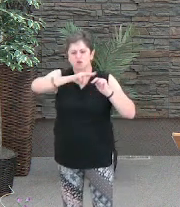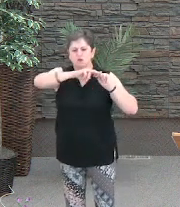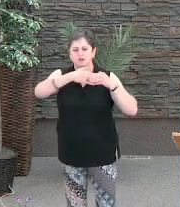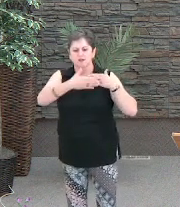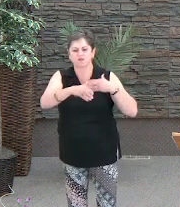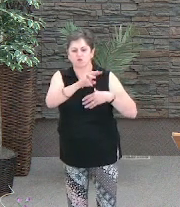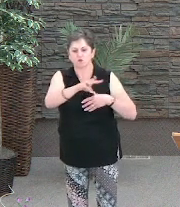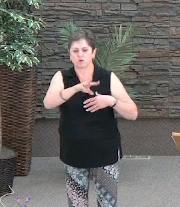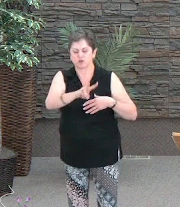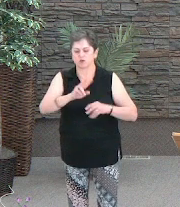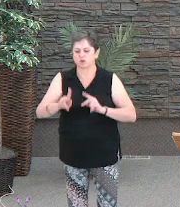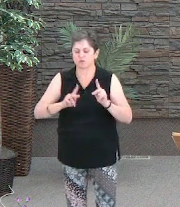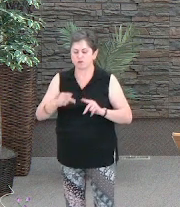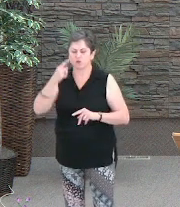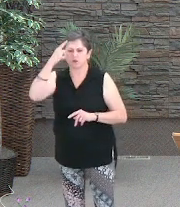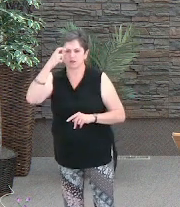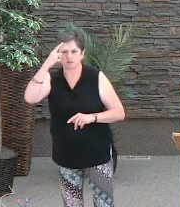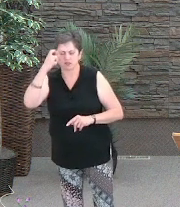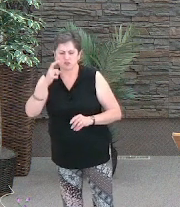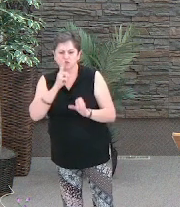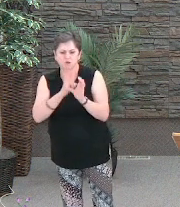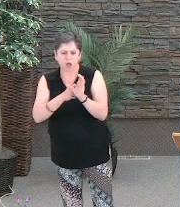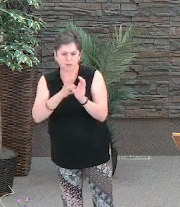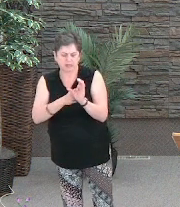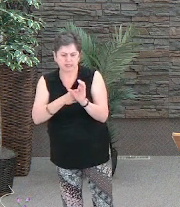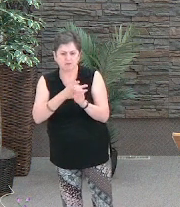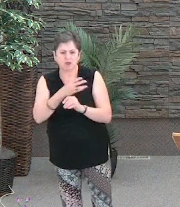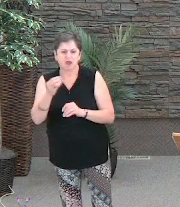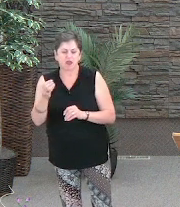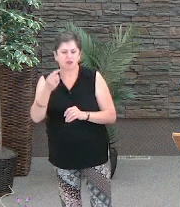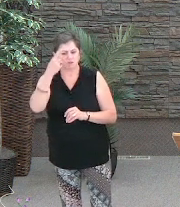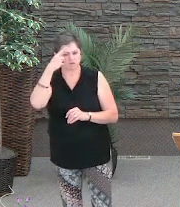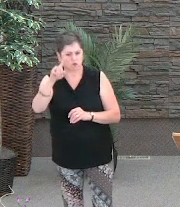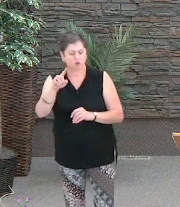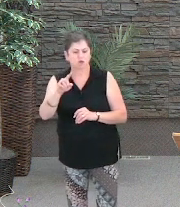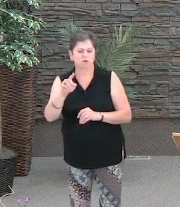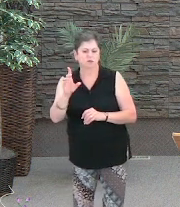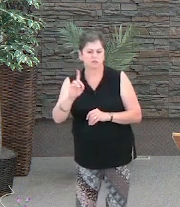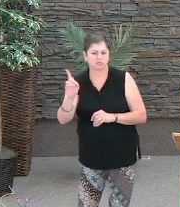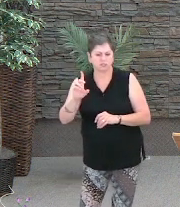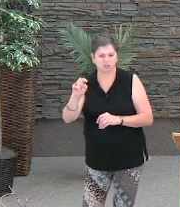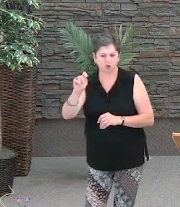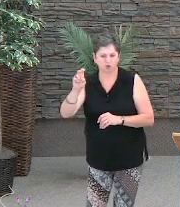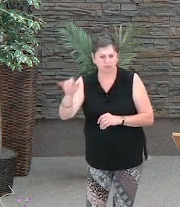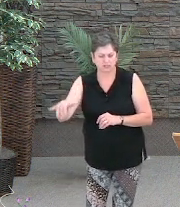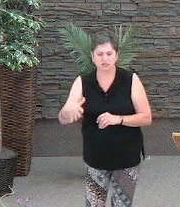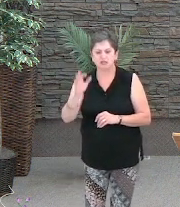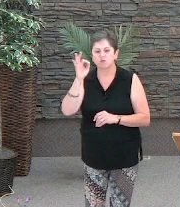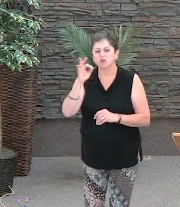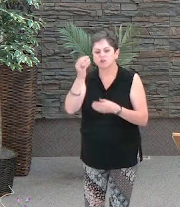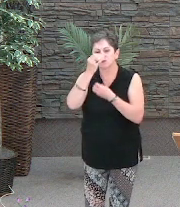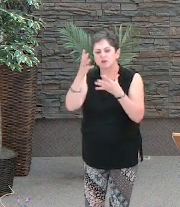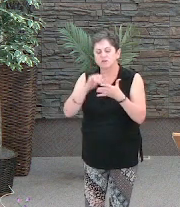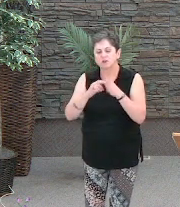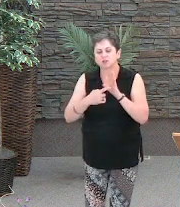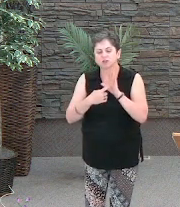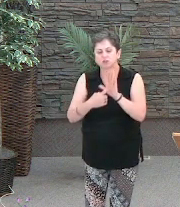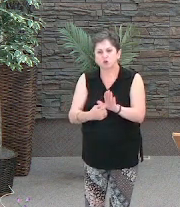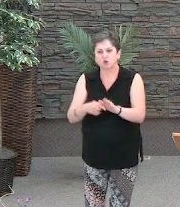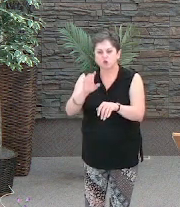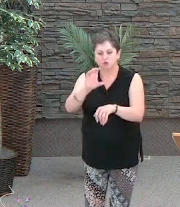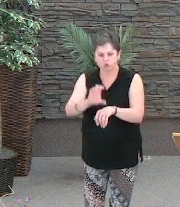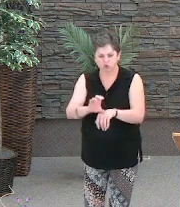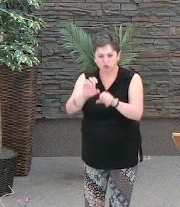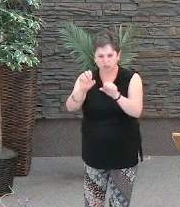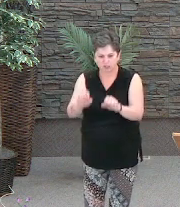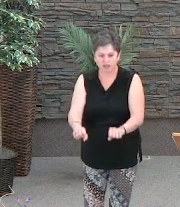World War II, when people were suspicious of communism and for democracy. In other words, he preaches a message that shows that the church